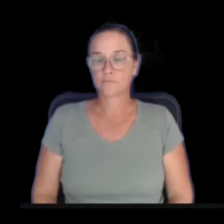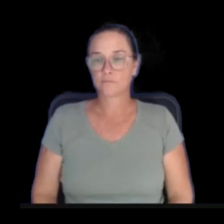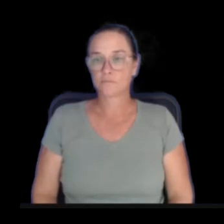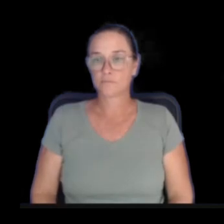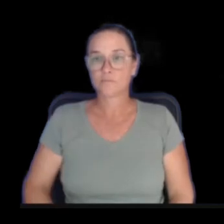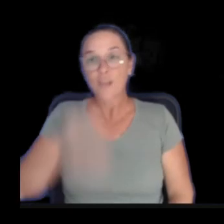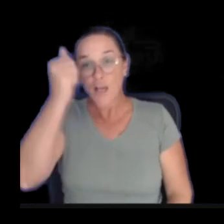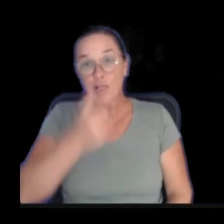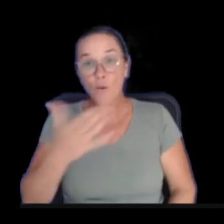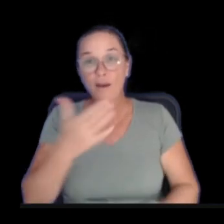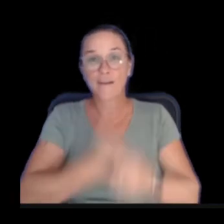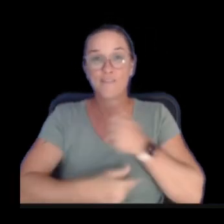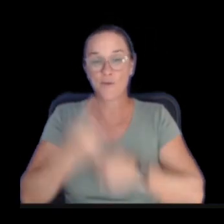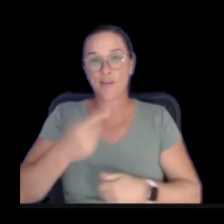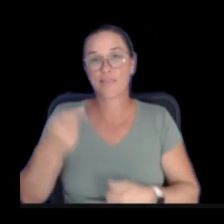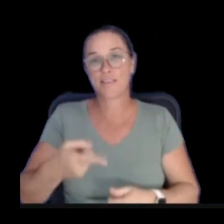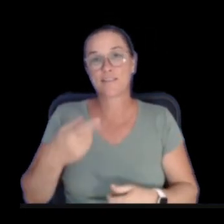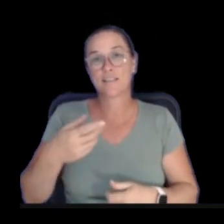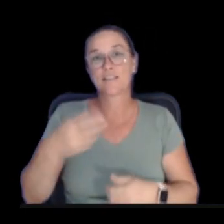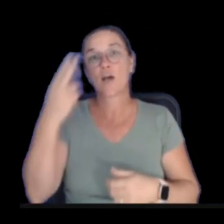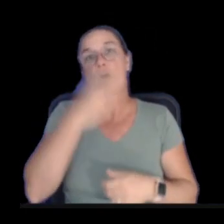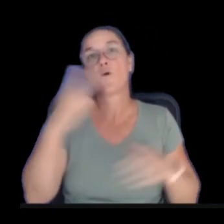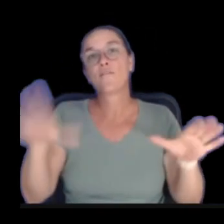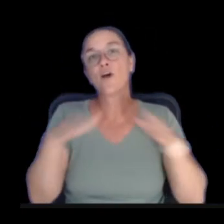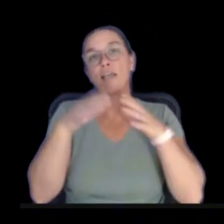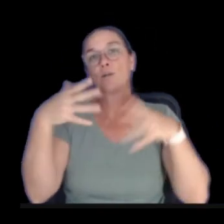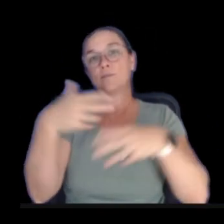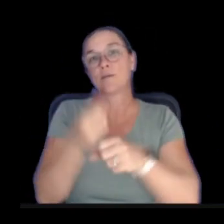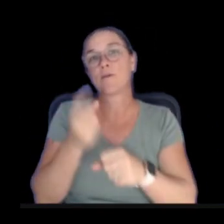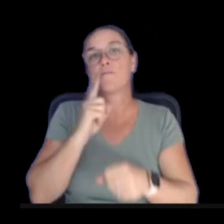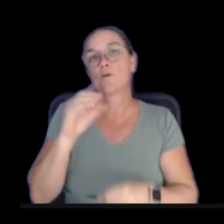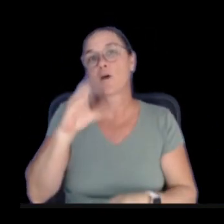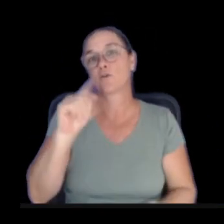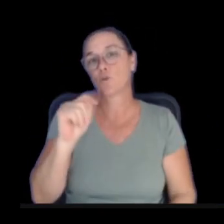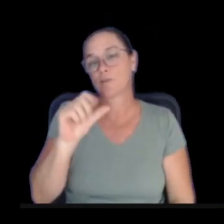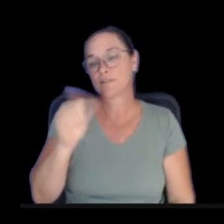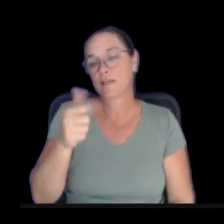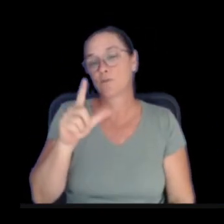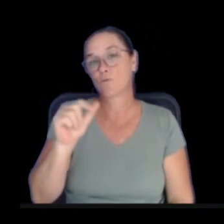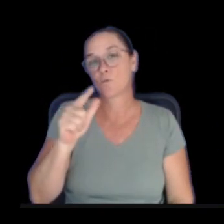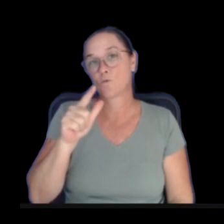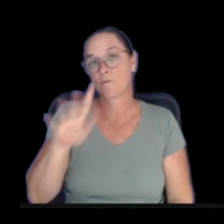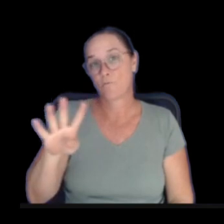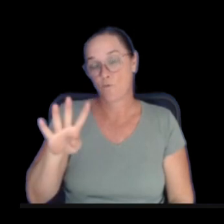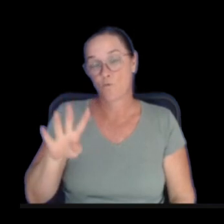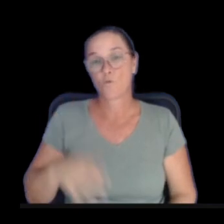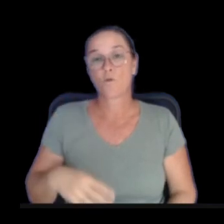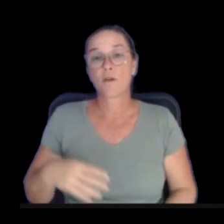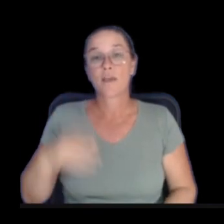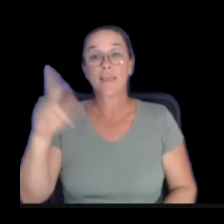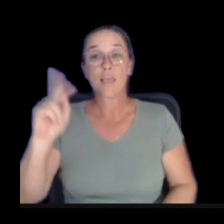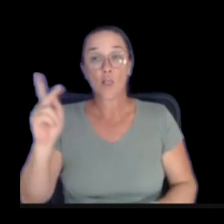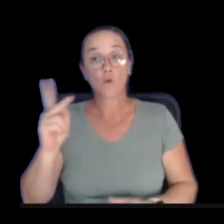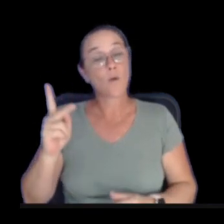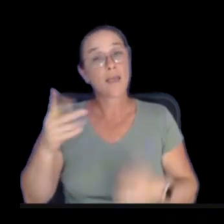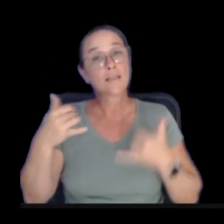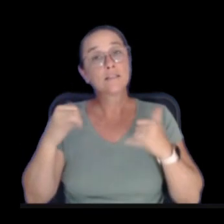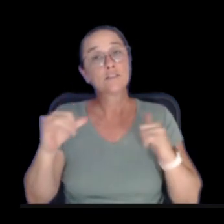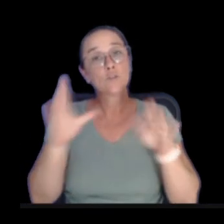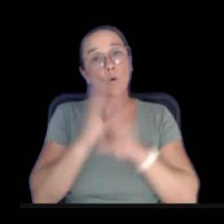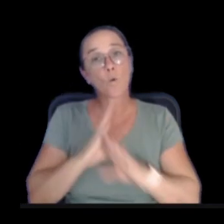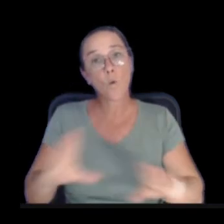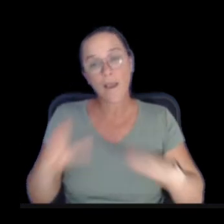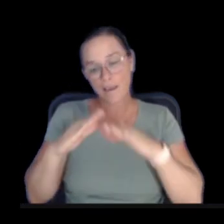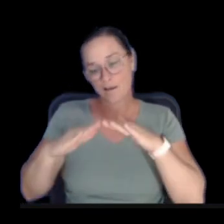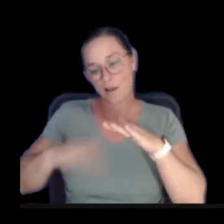Hello, everyone. This is our Hawaiian Volcano Summary for October 10th, 2024. Kīlauea remains quiet underground,